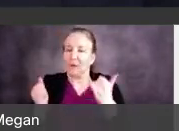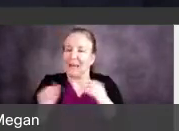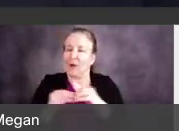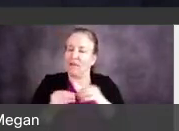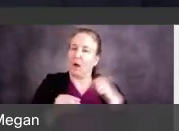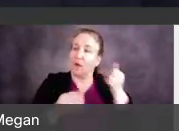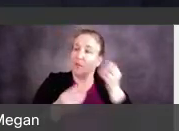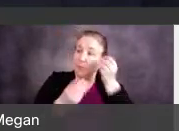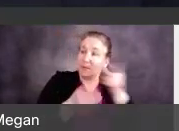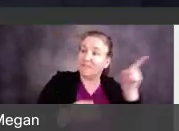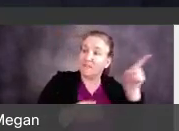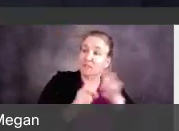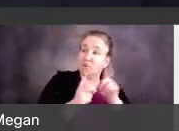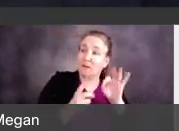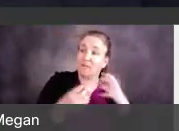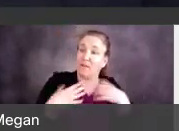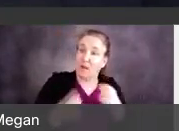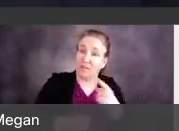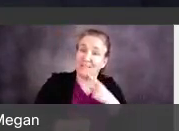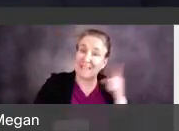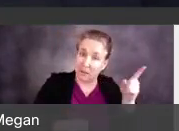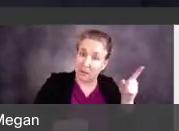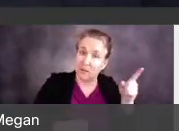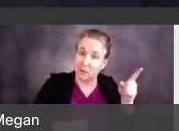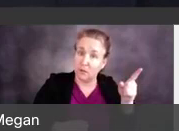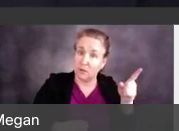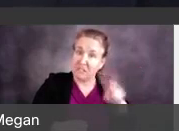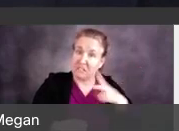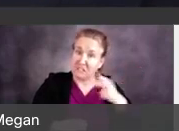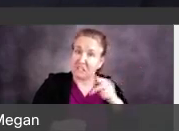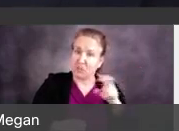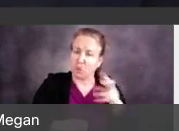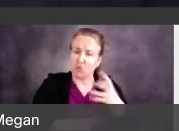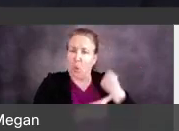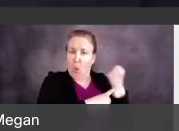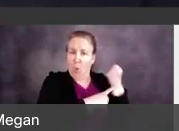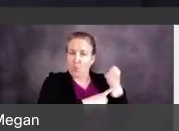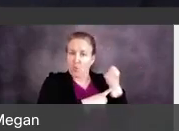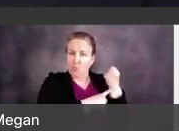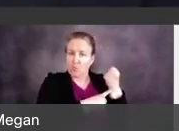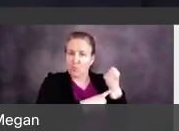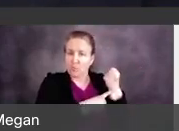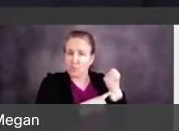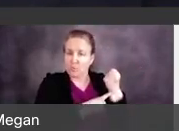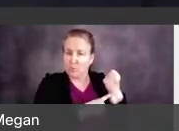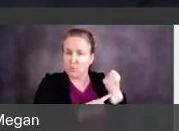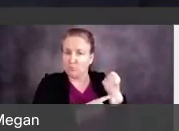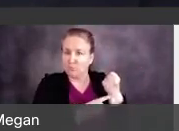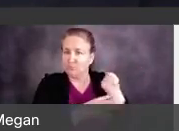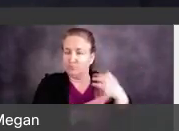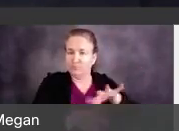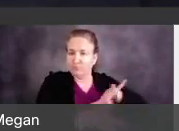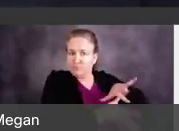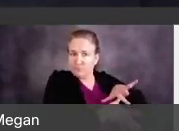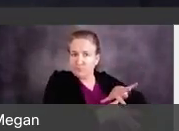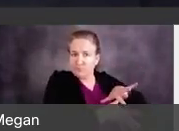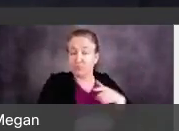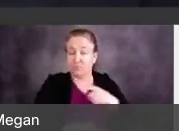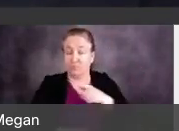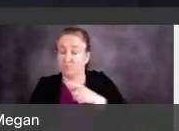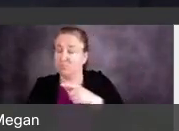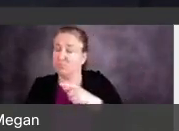the Department of Health said they are holding back second doses, Okay. physical Yeah. on hand second doses. Do you